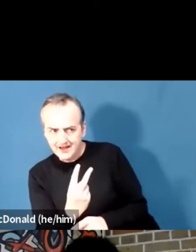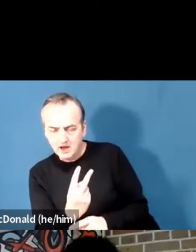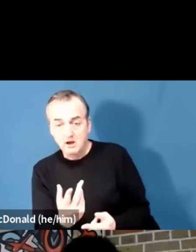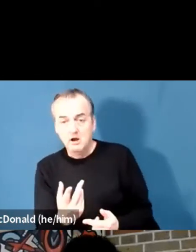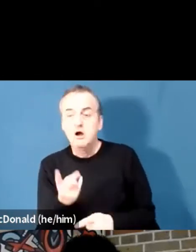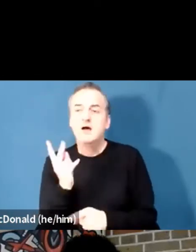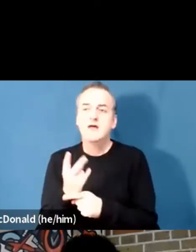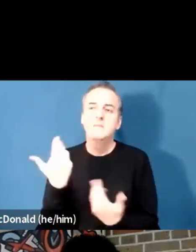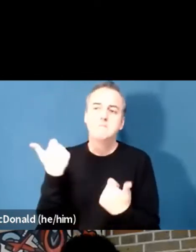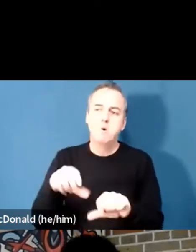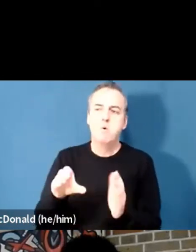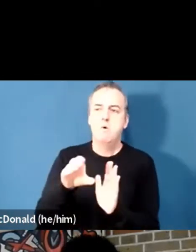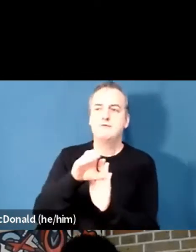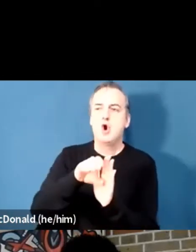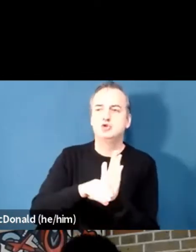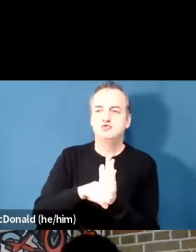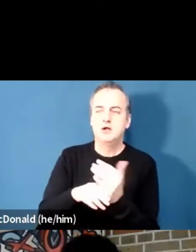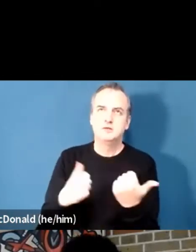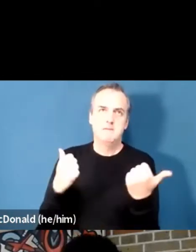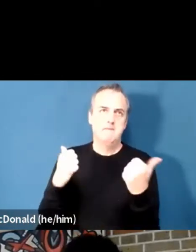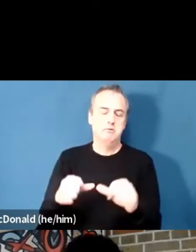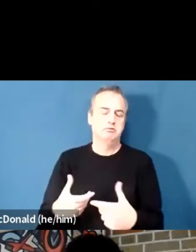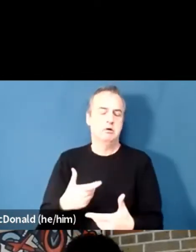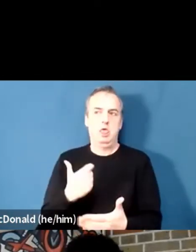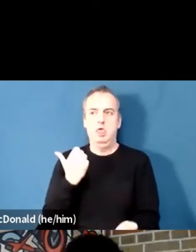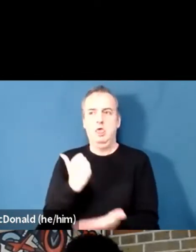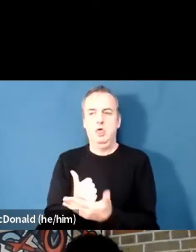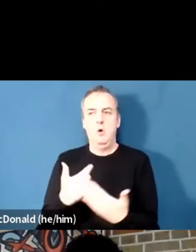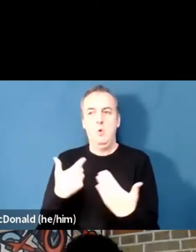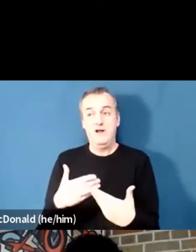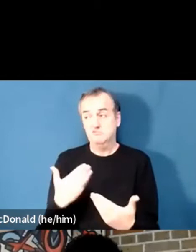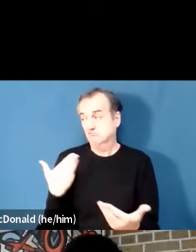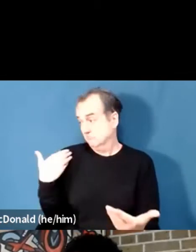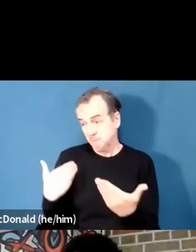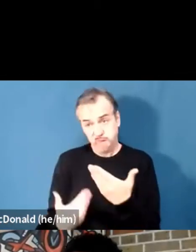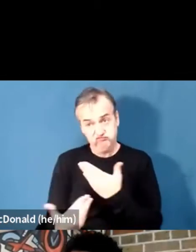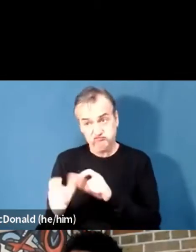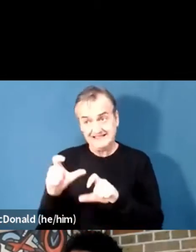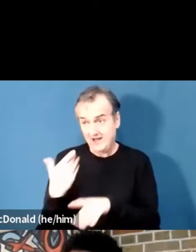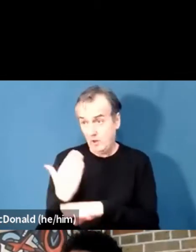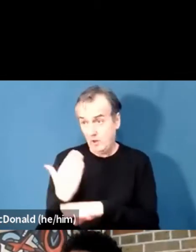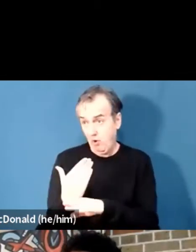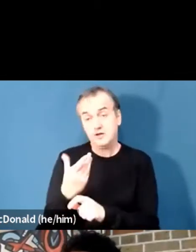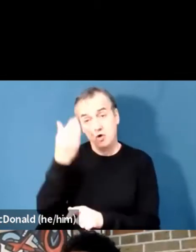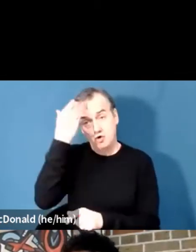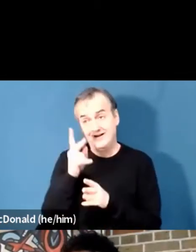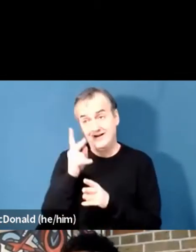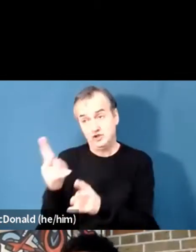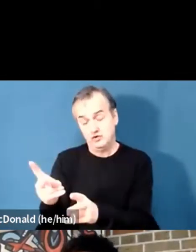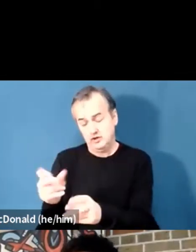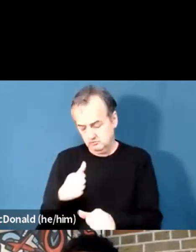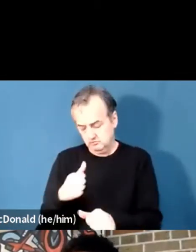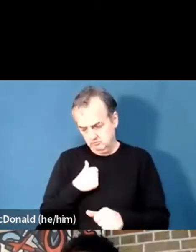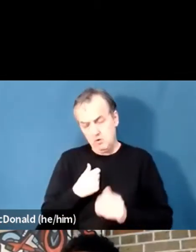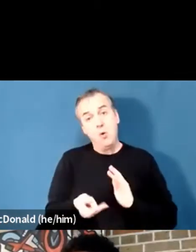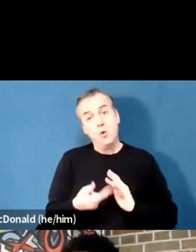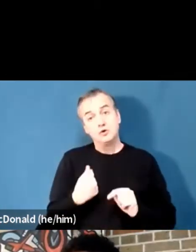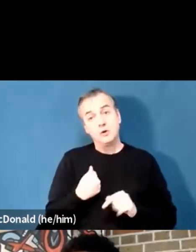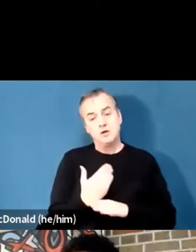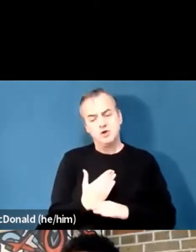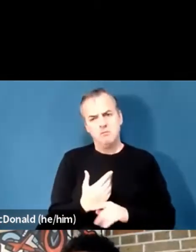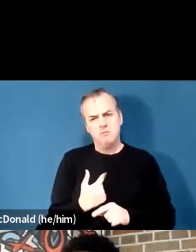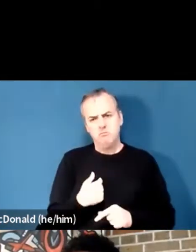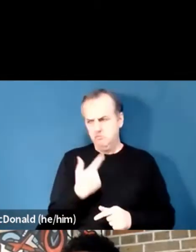they gave me a contract, which was amazing. And then, yeah, I'm still there now. And then I've done, I